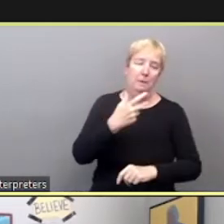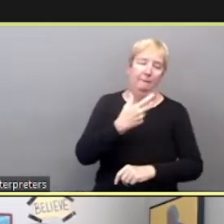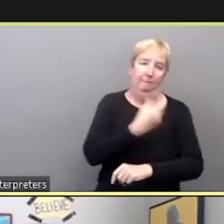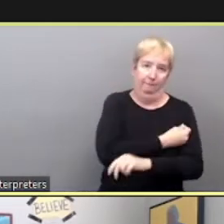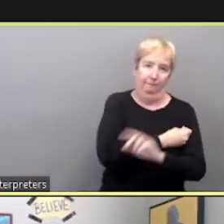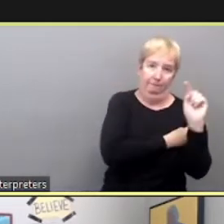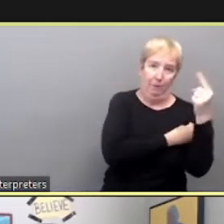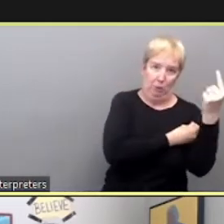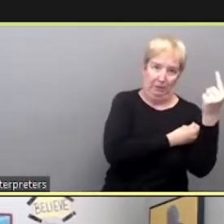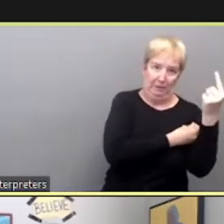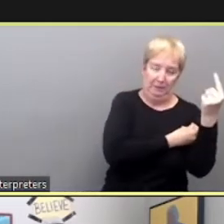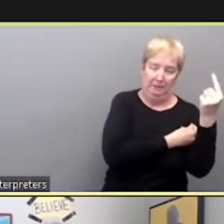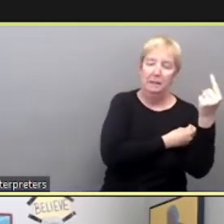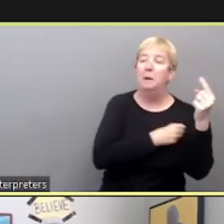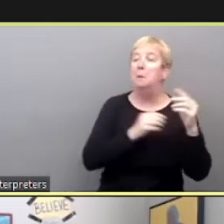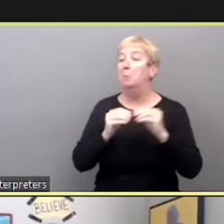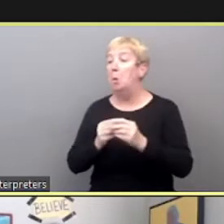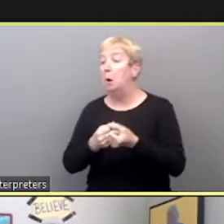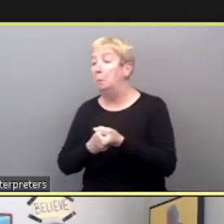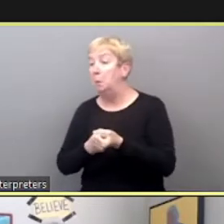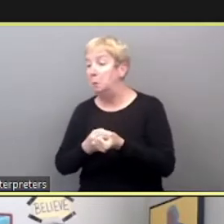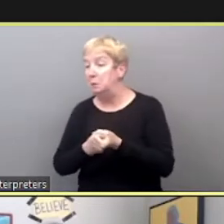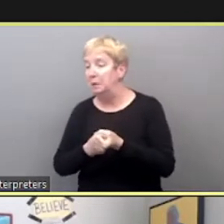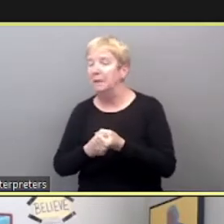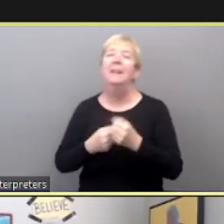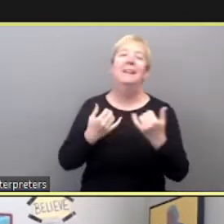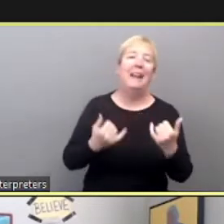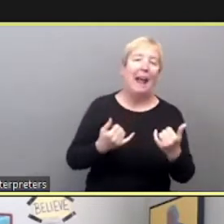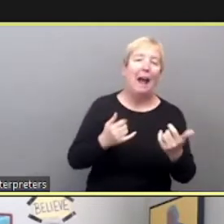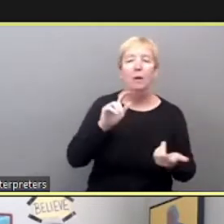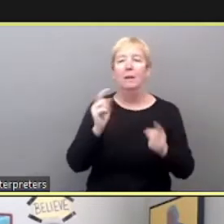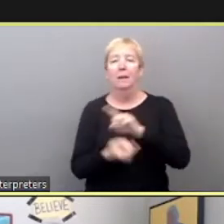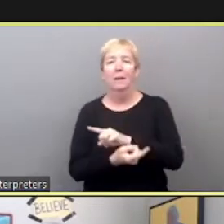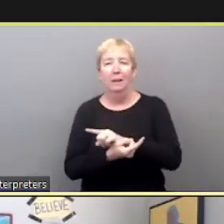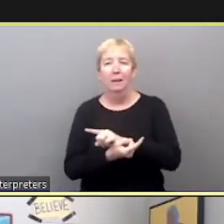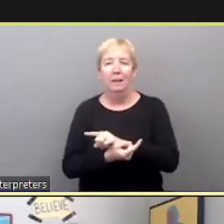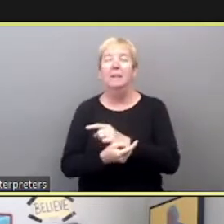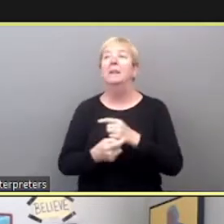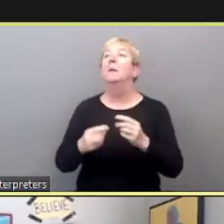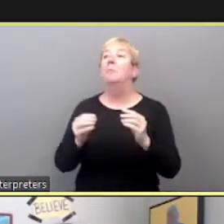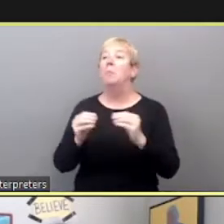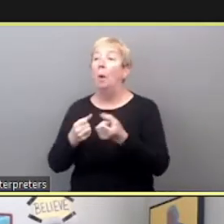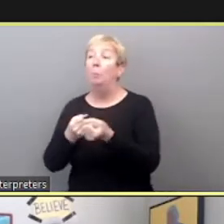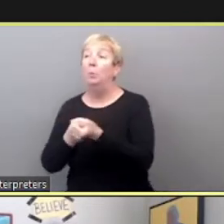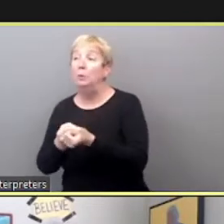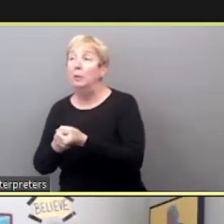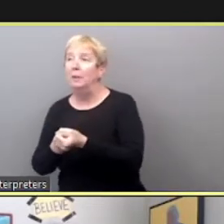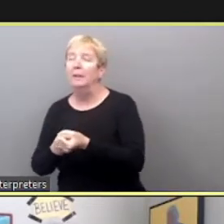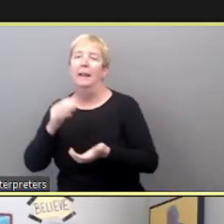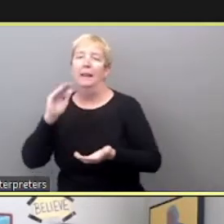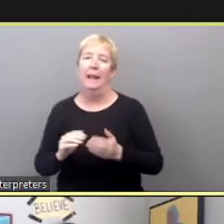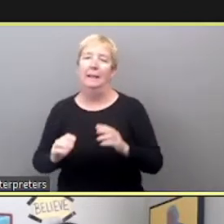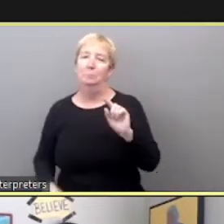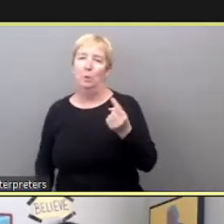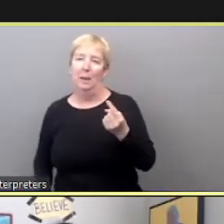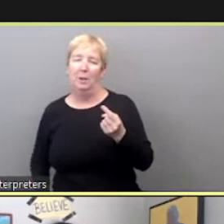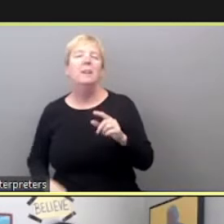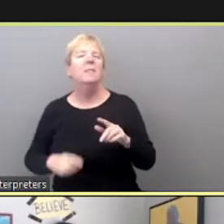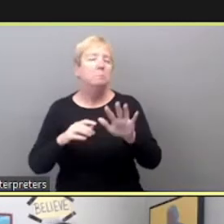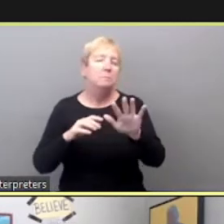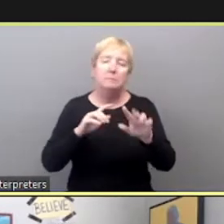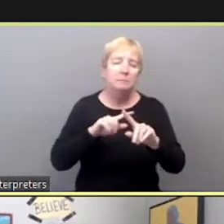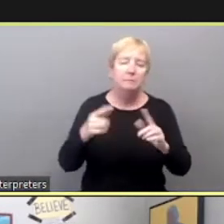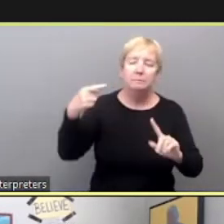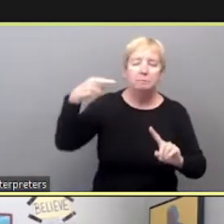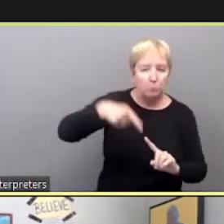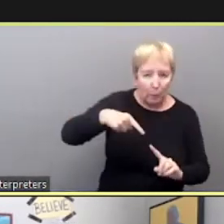more boosters. But we think people are still getting their primary doses. So we want to keep on encouraging people because that's the best way to